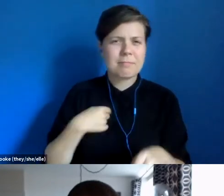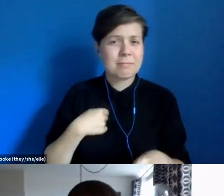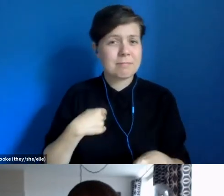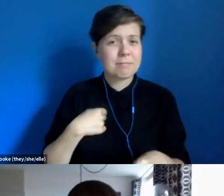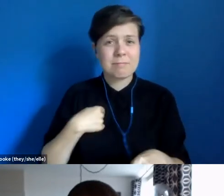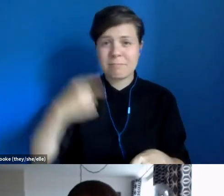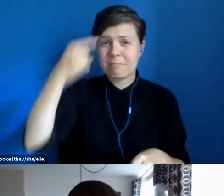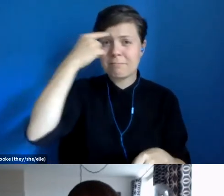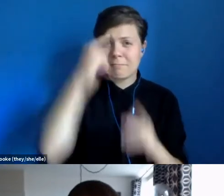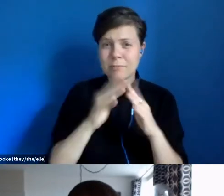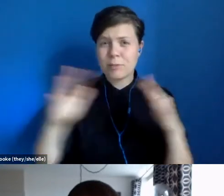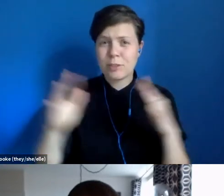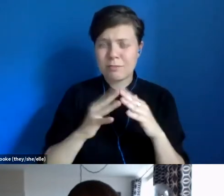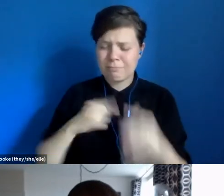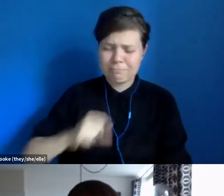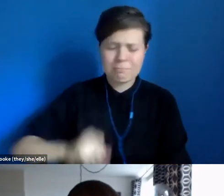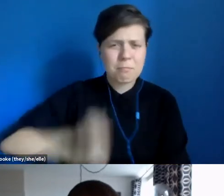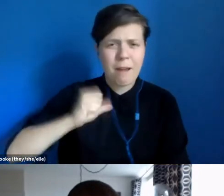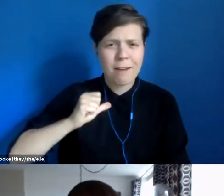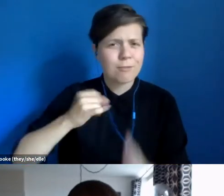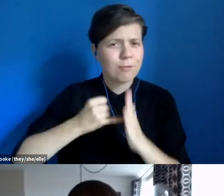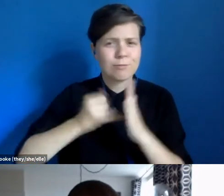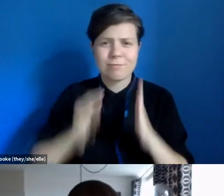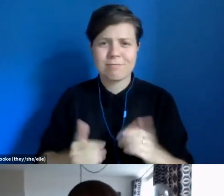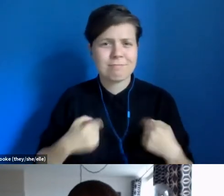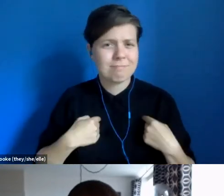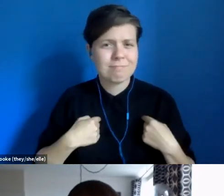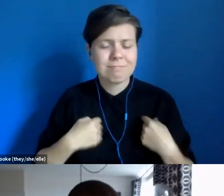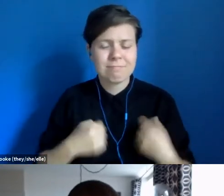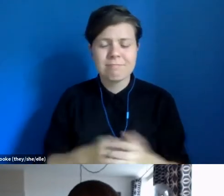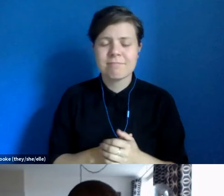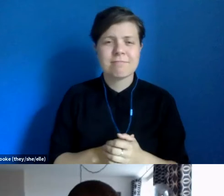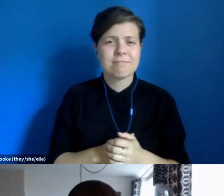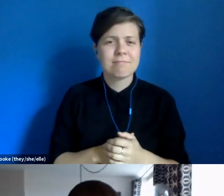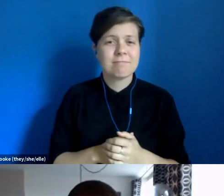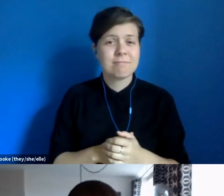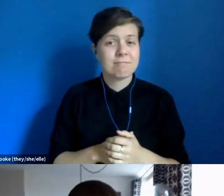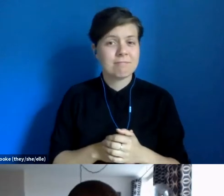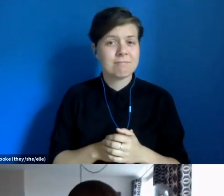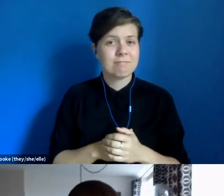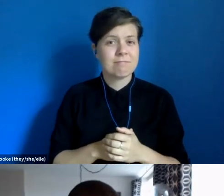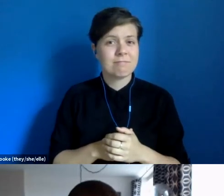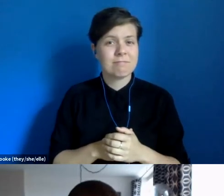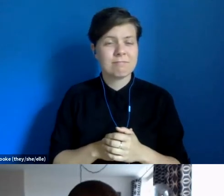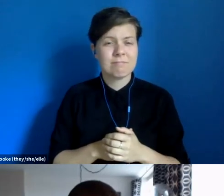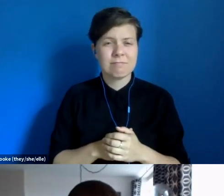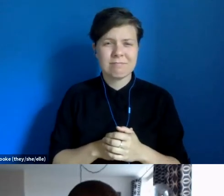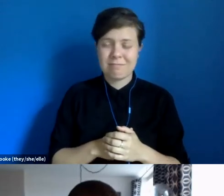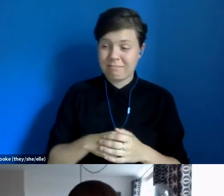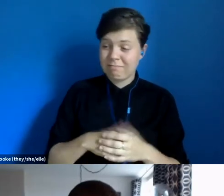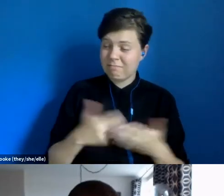neurodivergent artist. I've been working in this kind of field